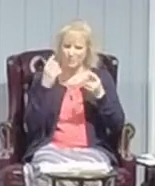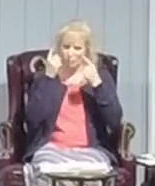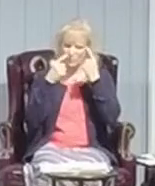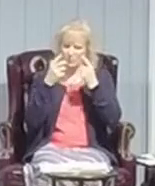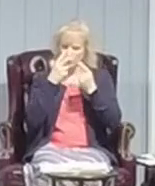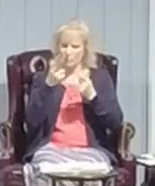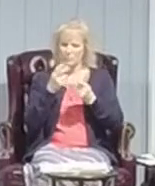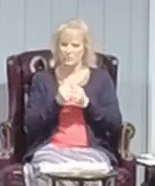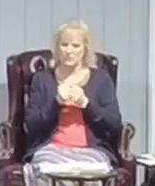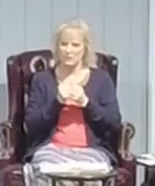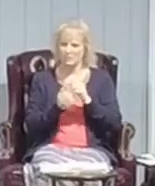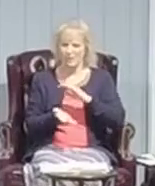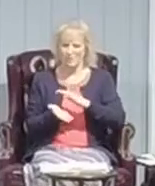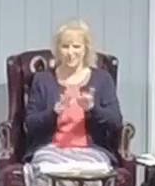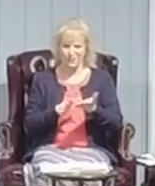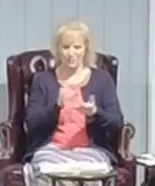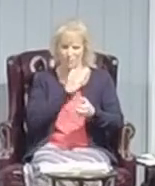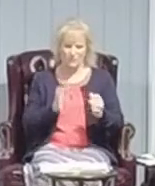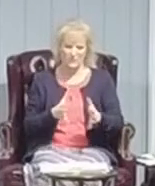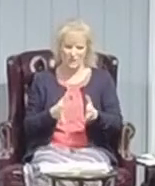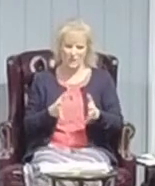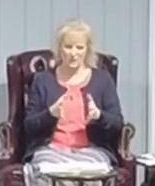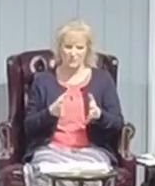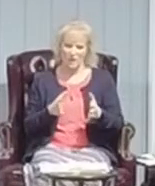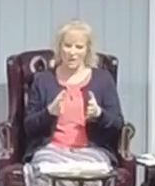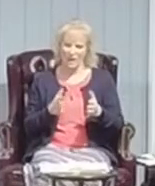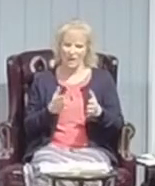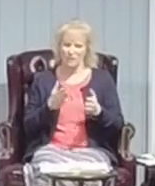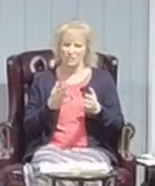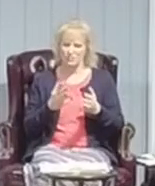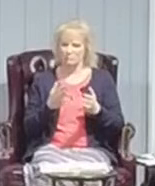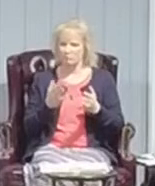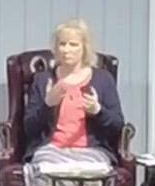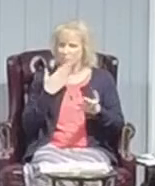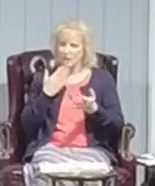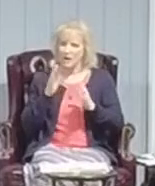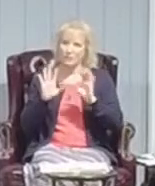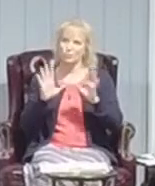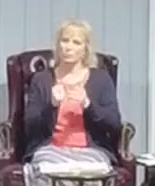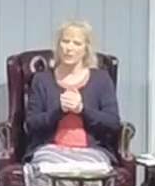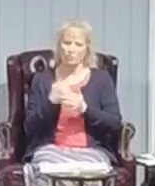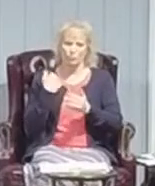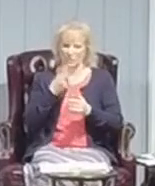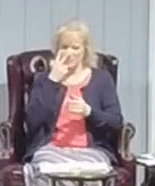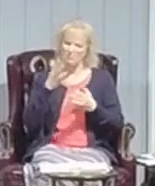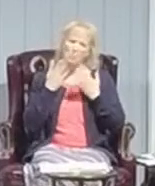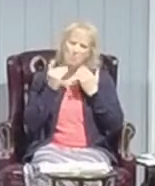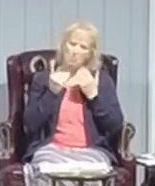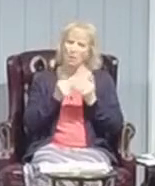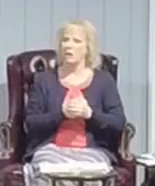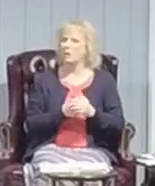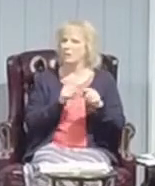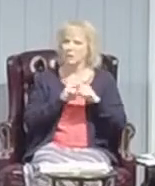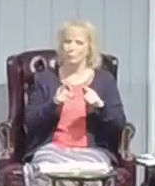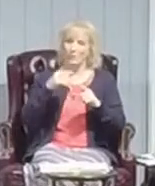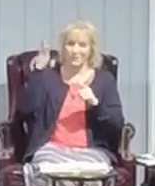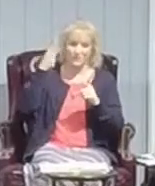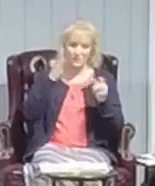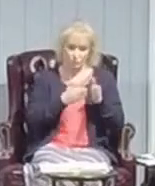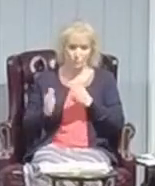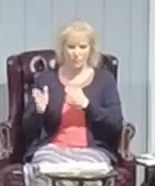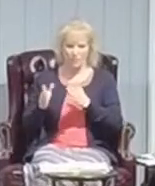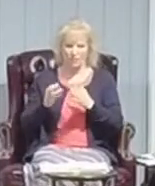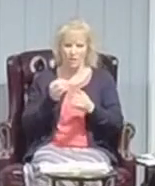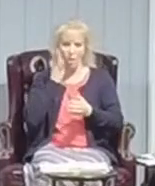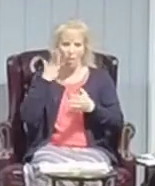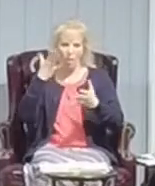side, right? He's on the side when they come home. He's on the side, and he's prepared this homecoming for his faithful servants.